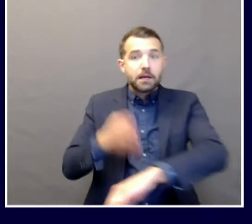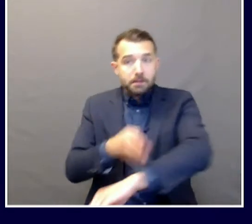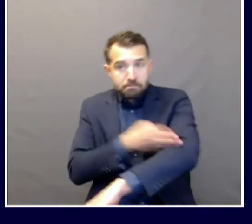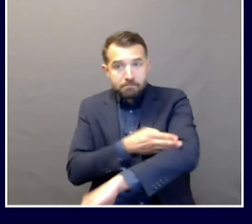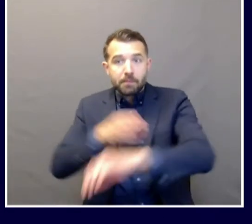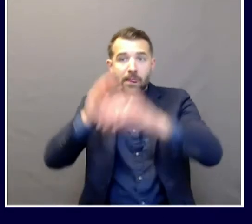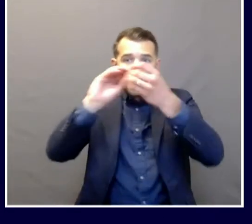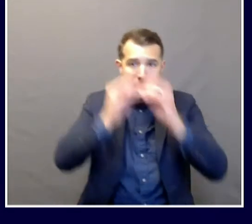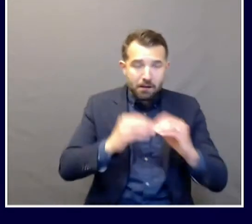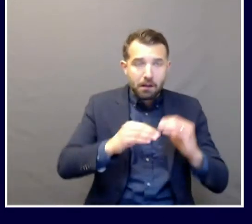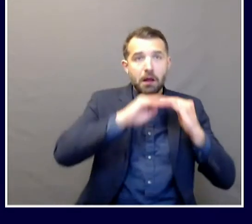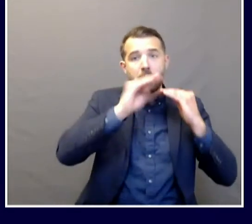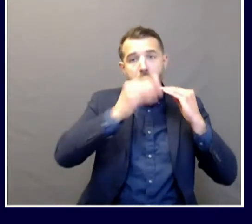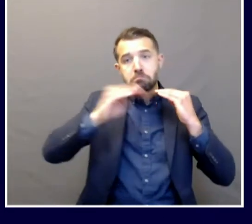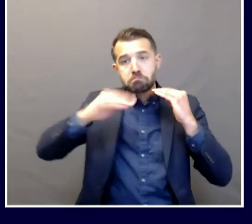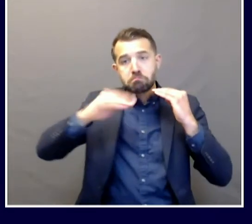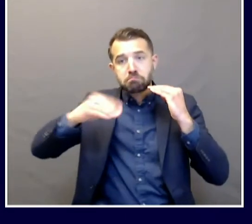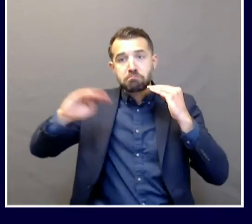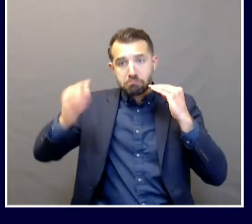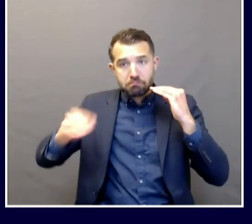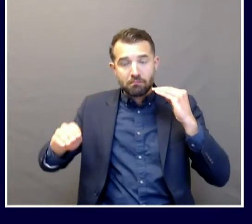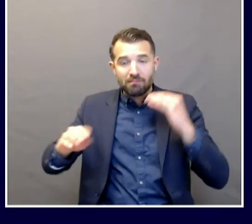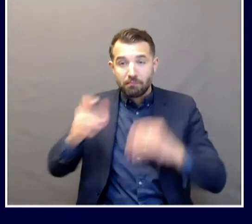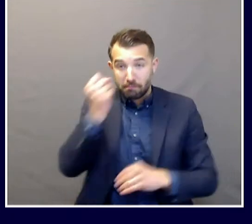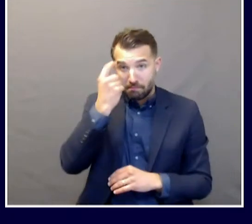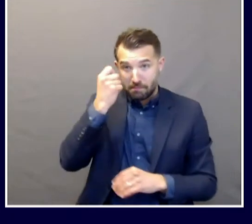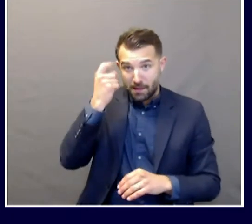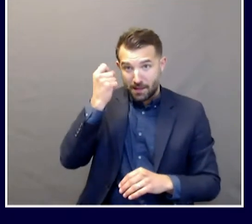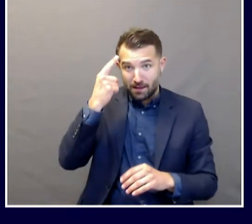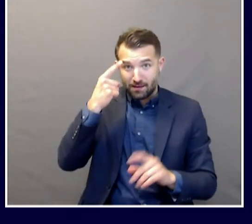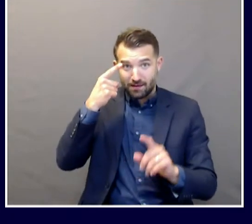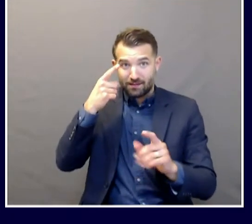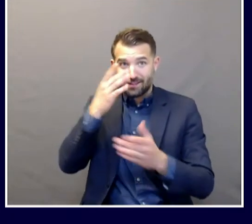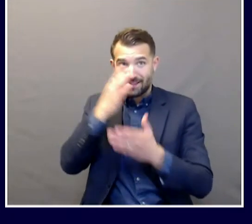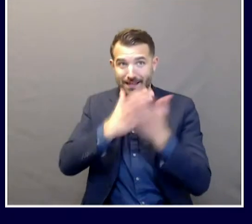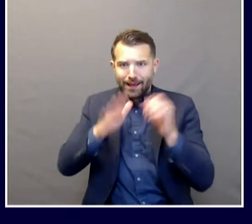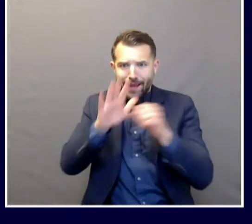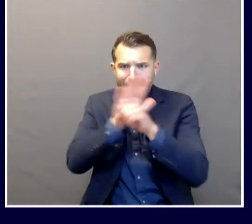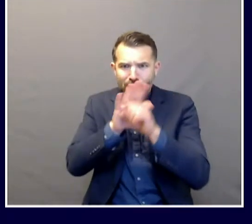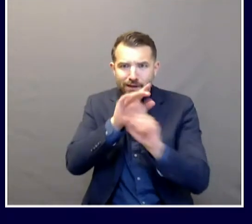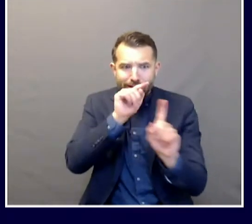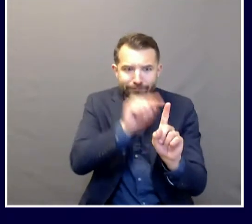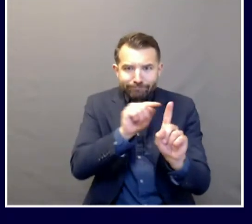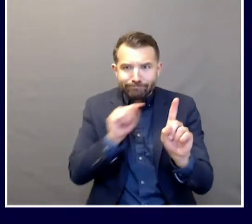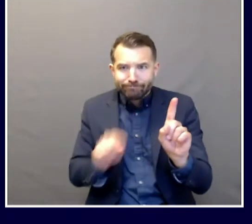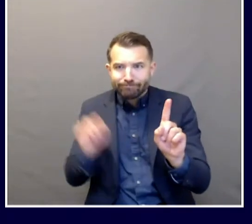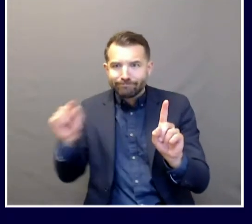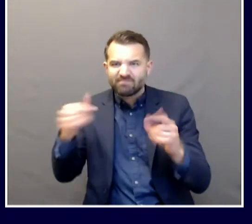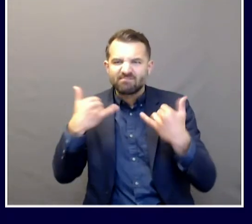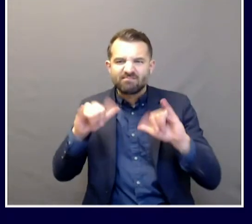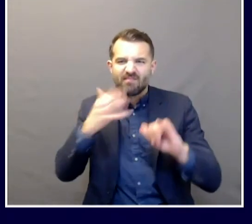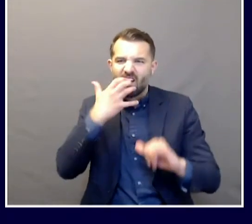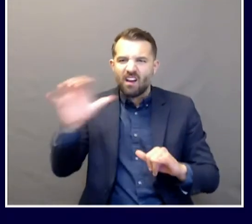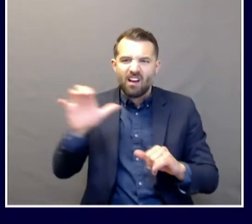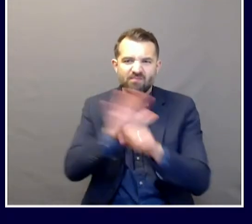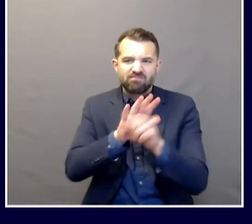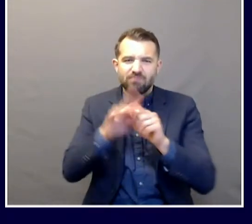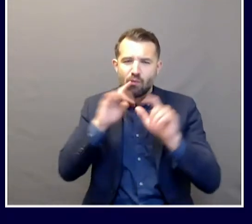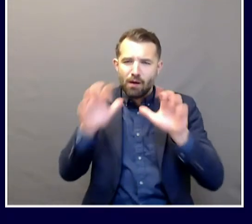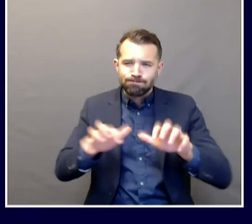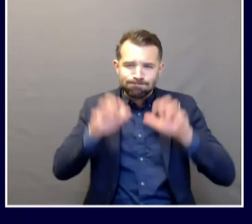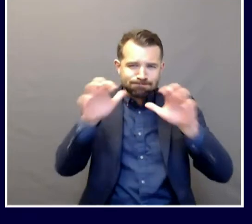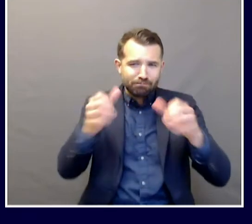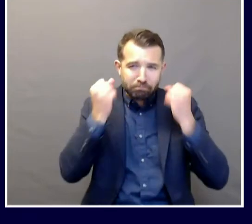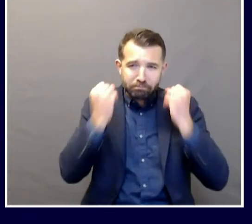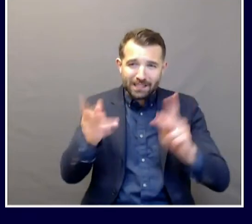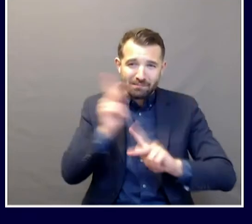heterogeneity within the state, and a lot of our focus right now on a disease control perspective, as well as on a vaccination perspective,